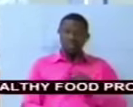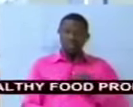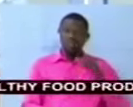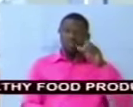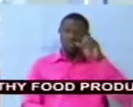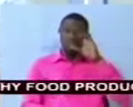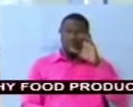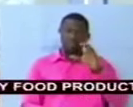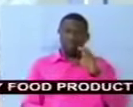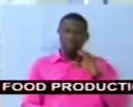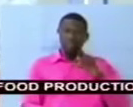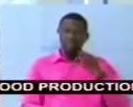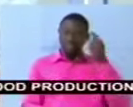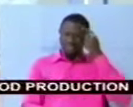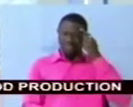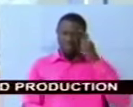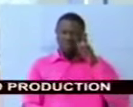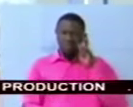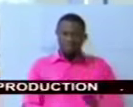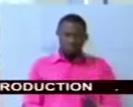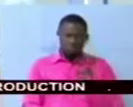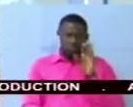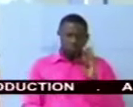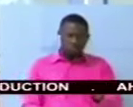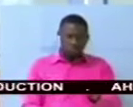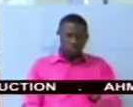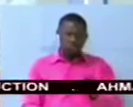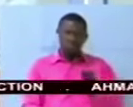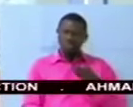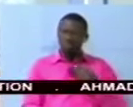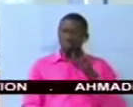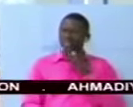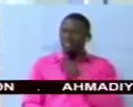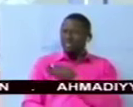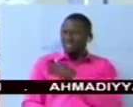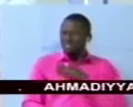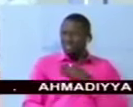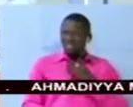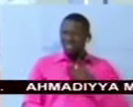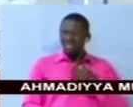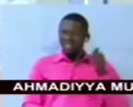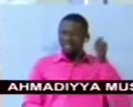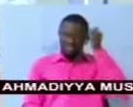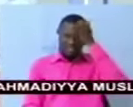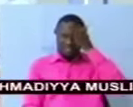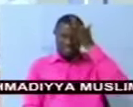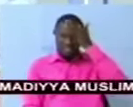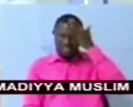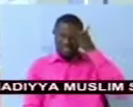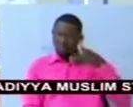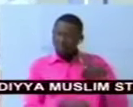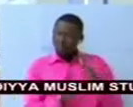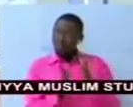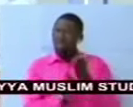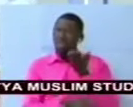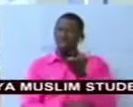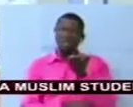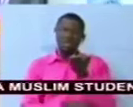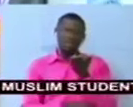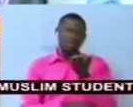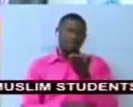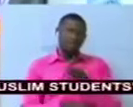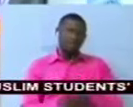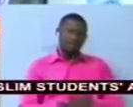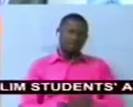to do you are treated like a criminal yow lu uté nak yow ñu